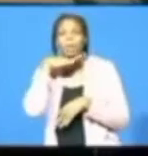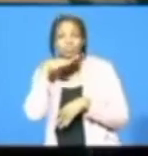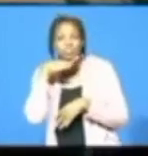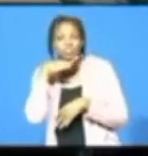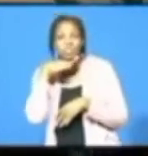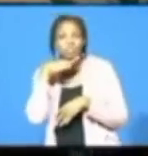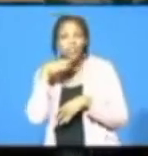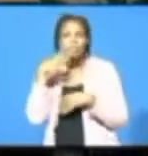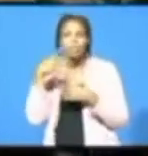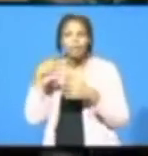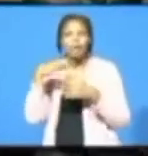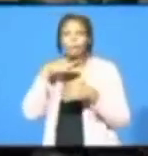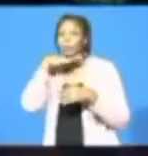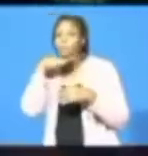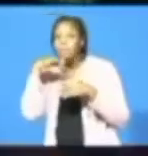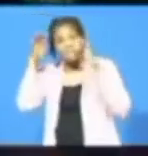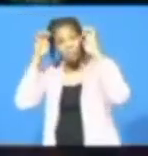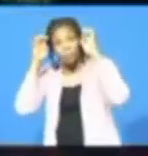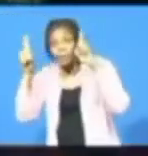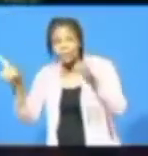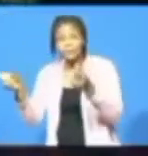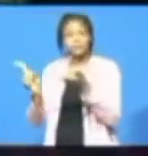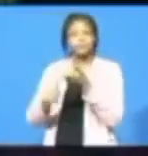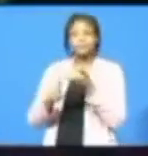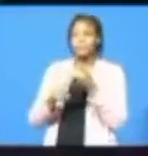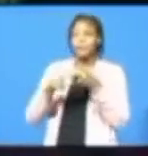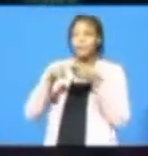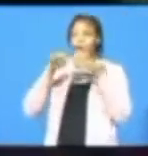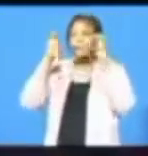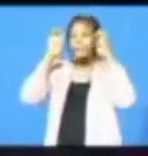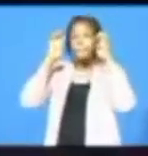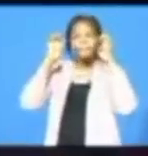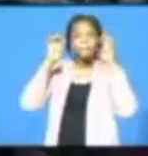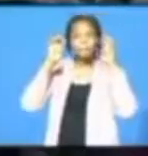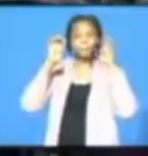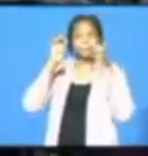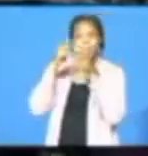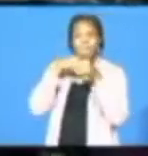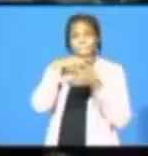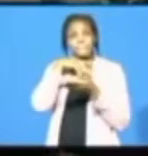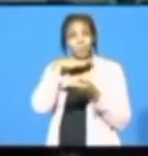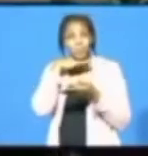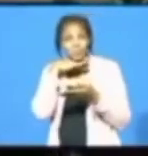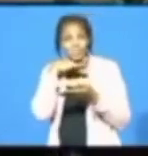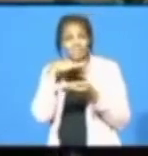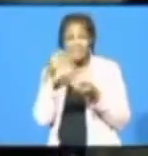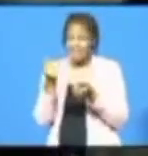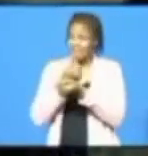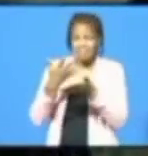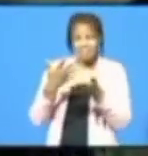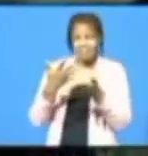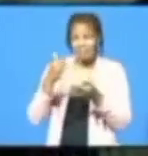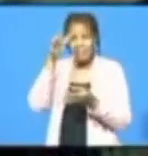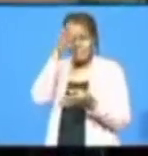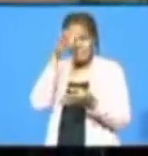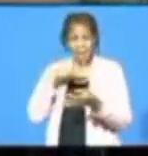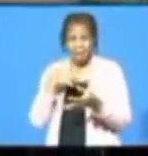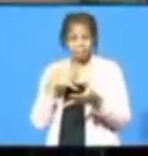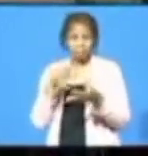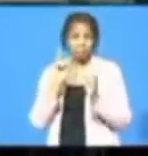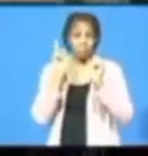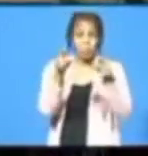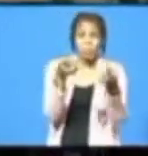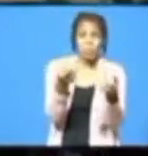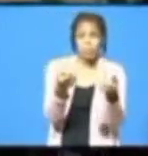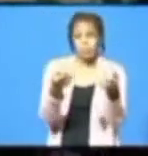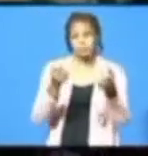Pollution in education, pollution in all the things that man put his hand to.